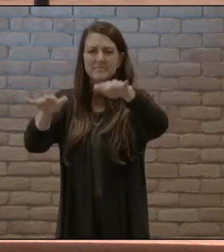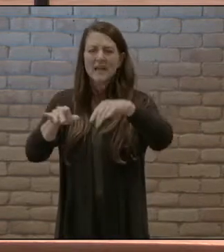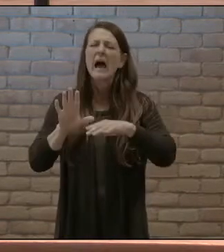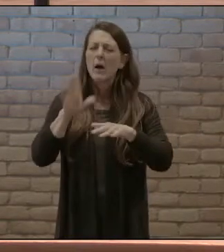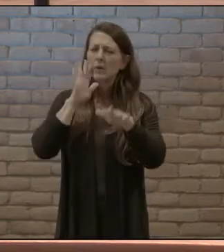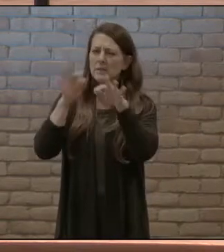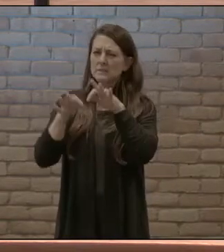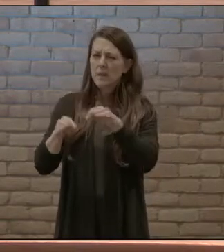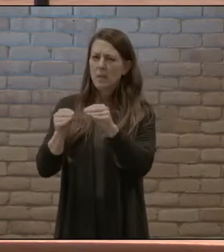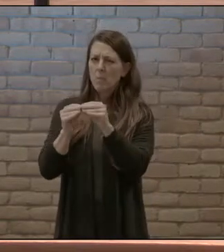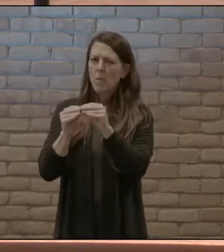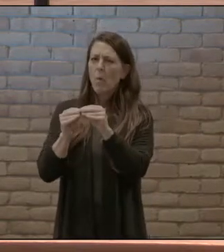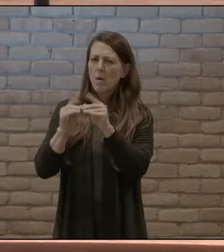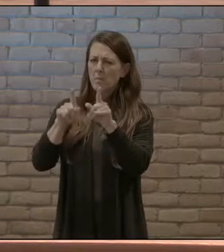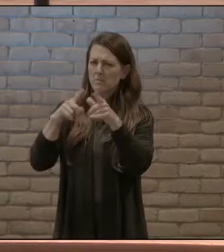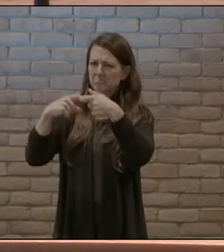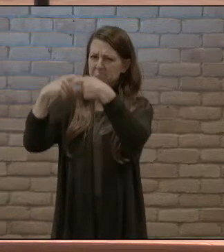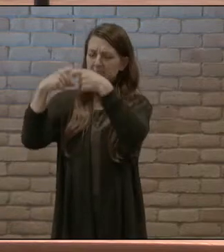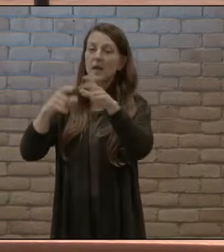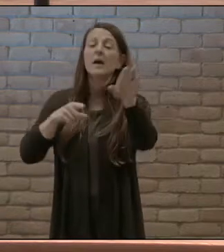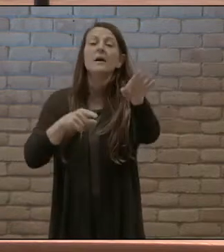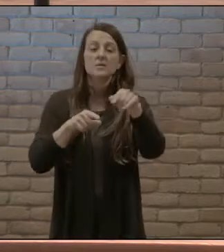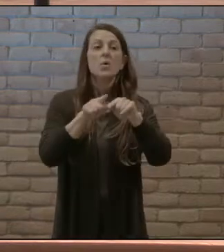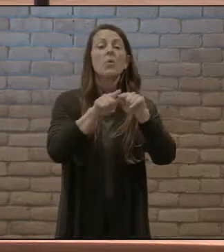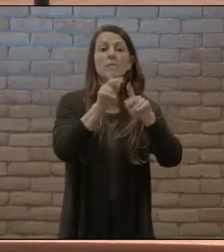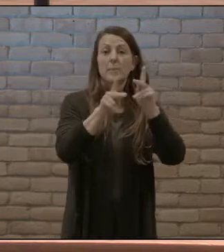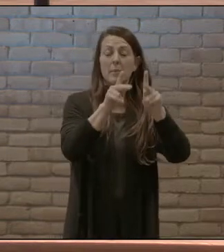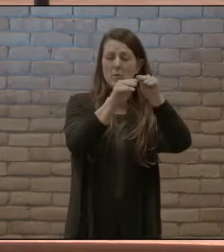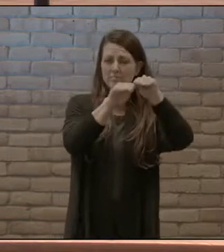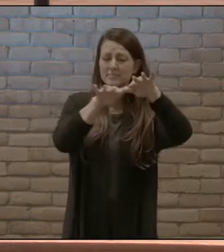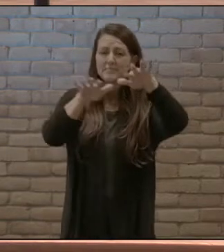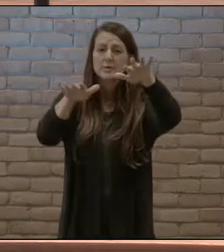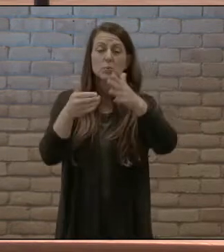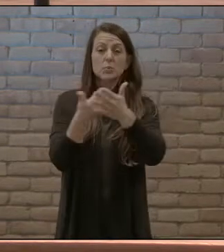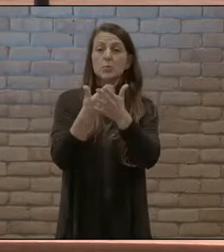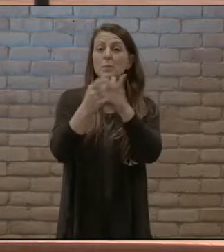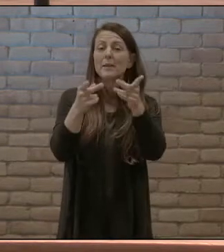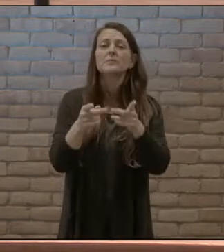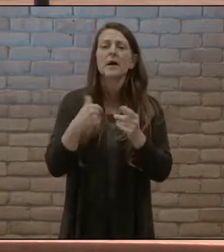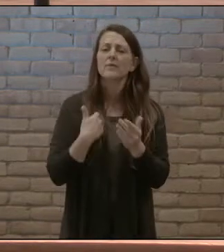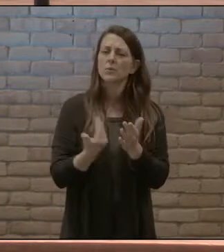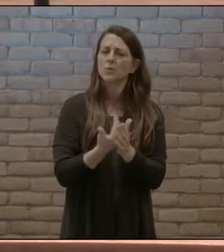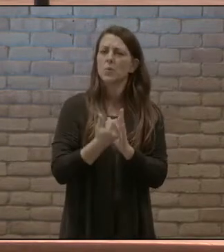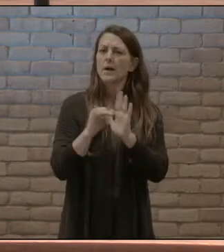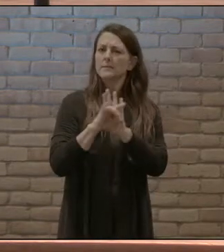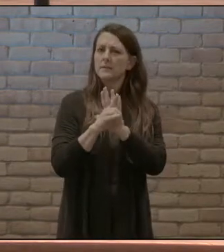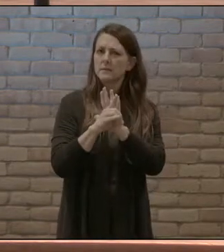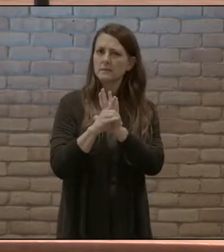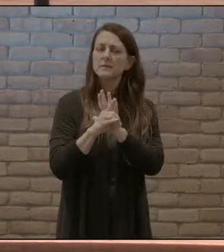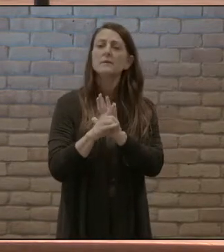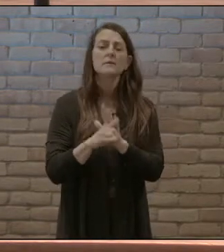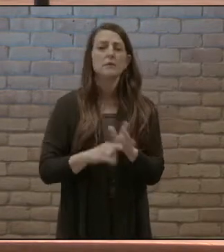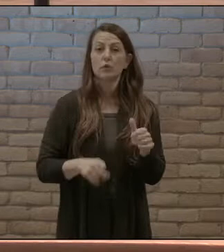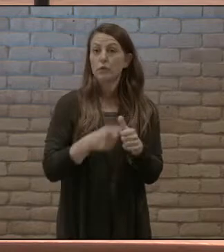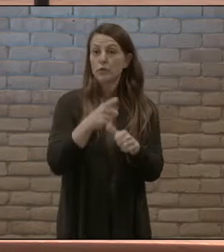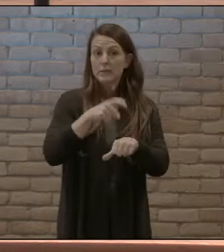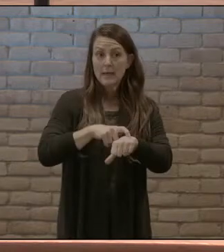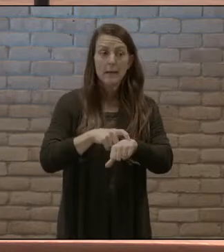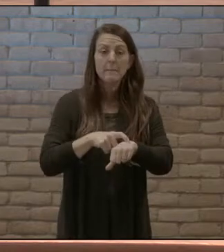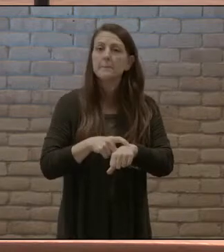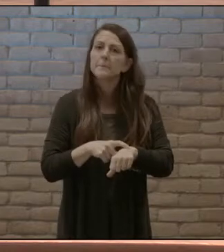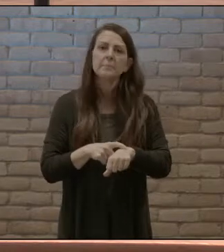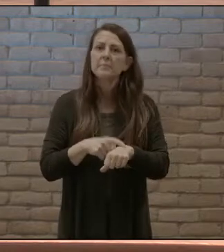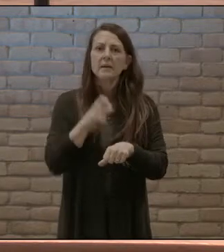I'll get to that in a moment. But as they went to different places, they all had a new identity. For the first time, they were no longer known